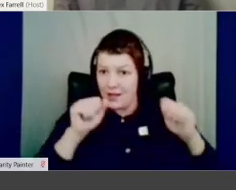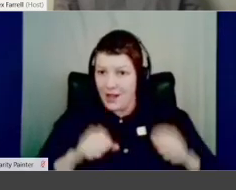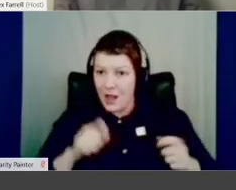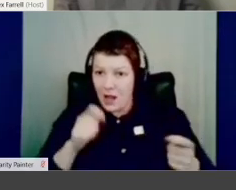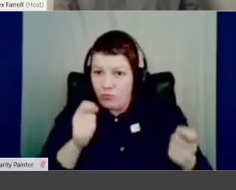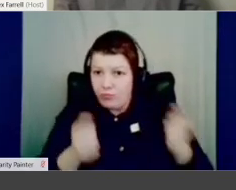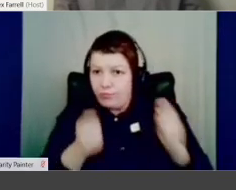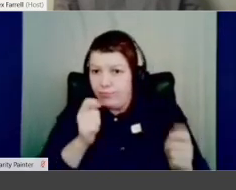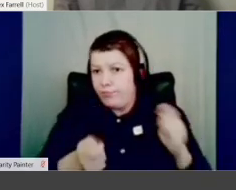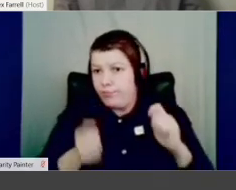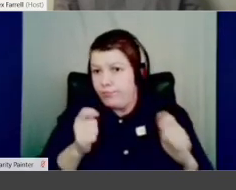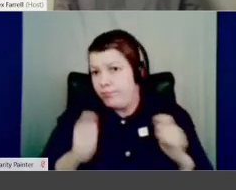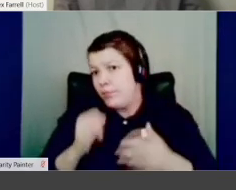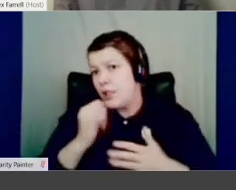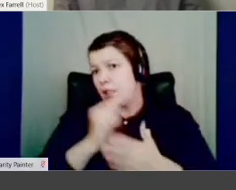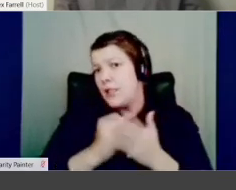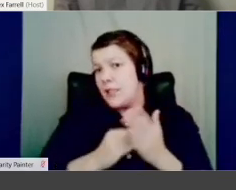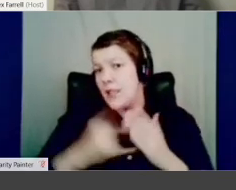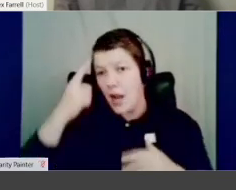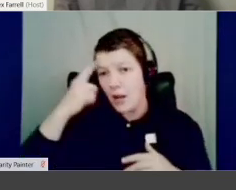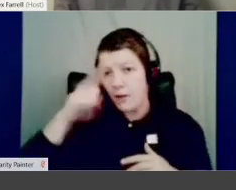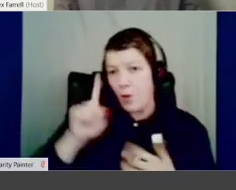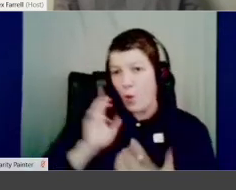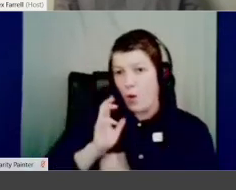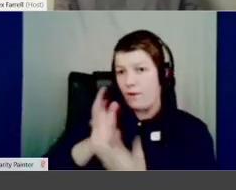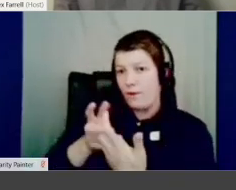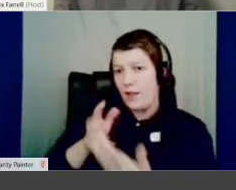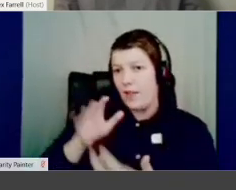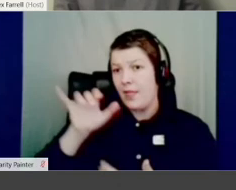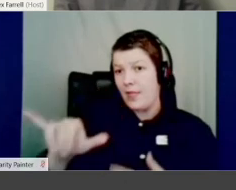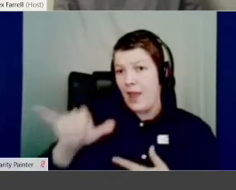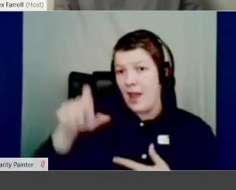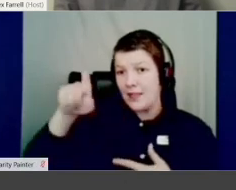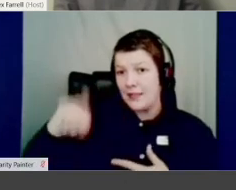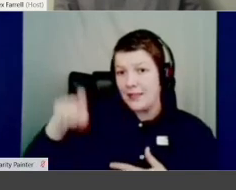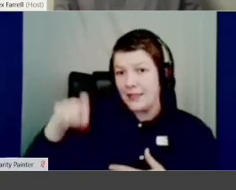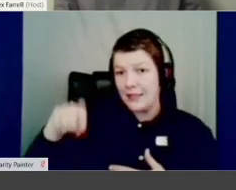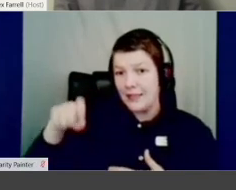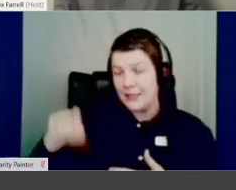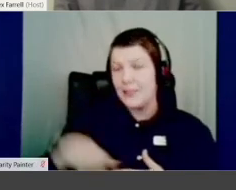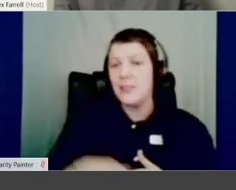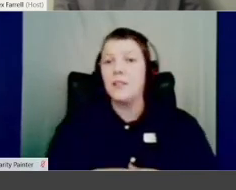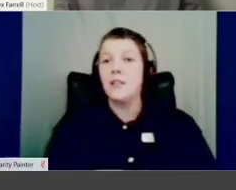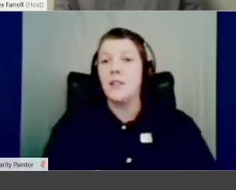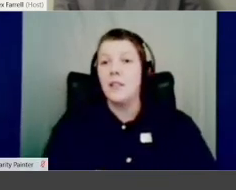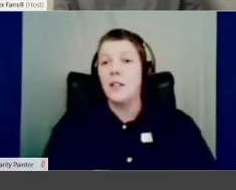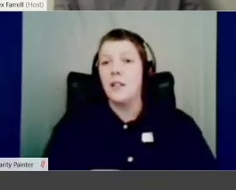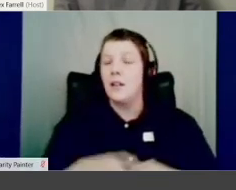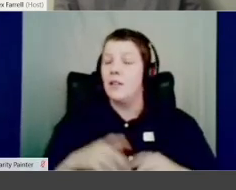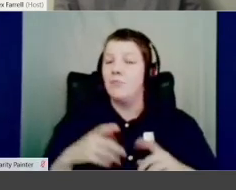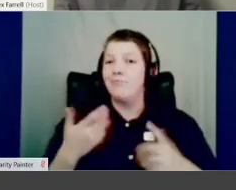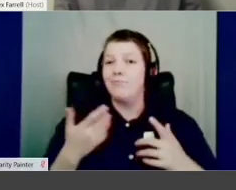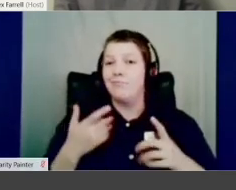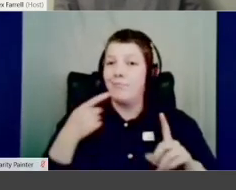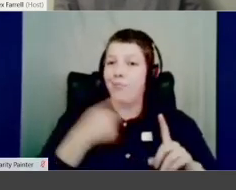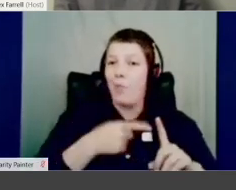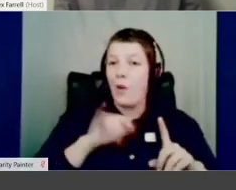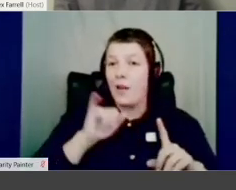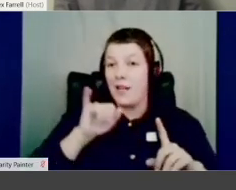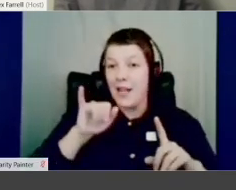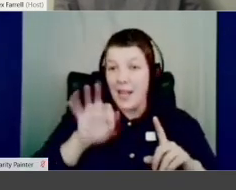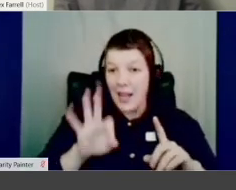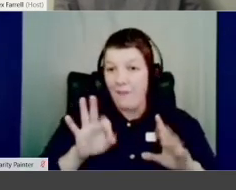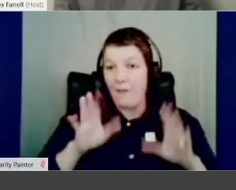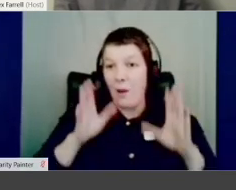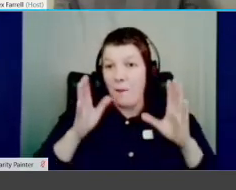times getting buy-in from whoever you need to get buy-in from, to put the energy into something, if you haven't designed it